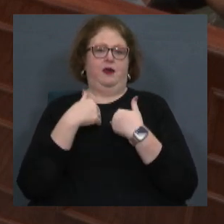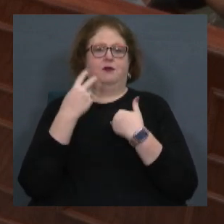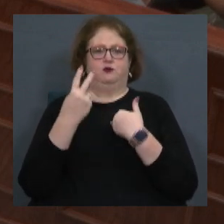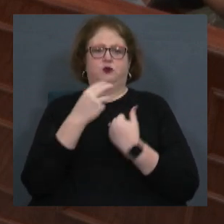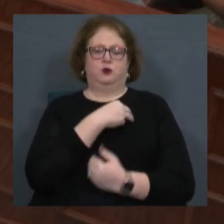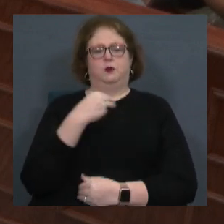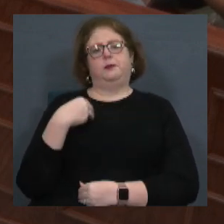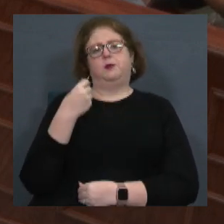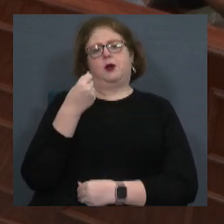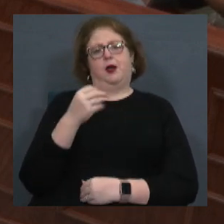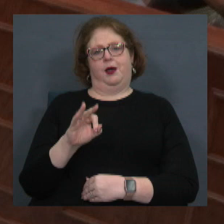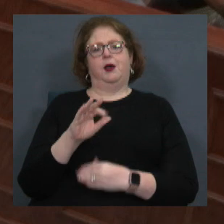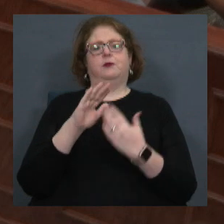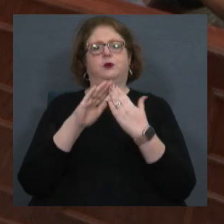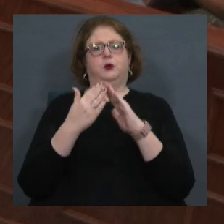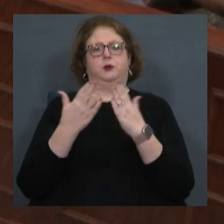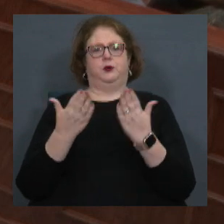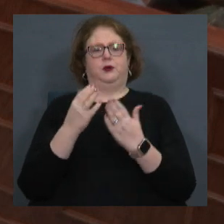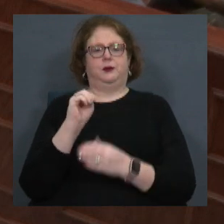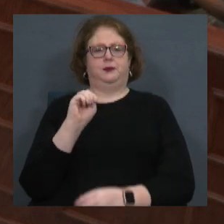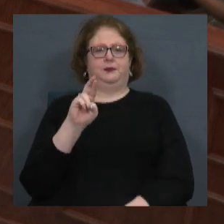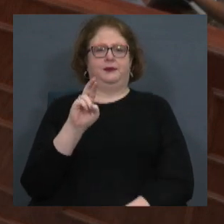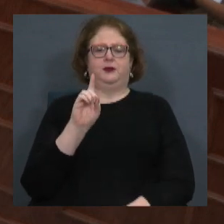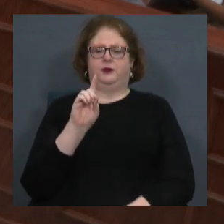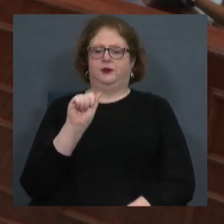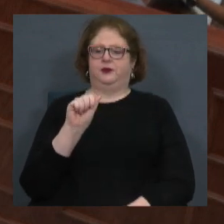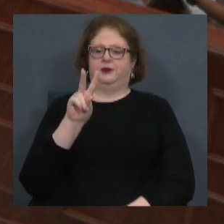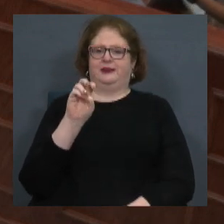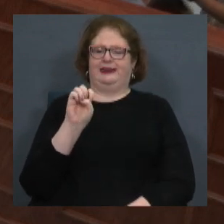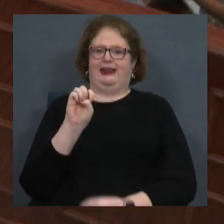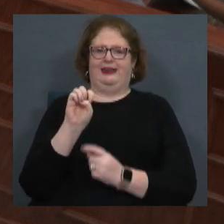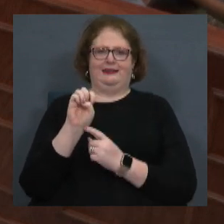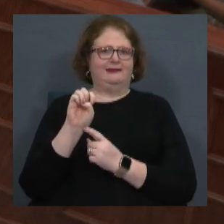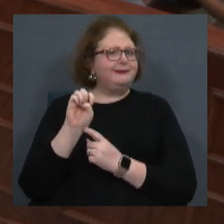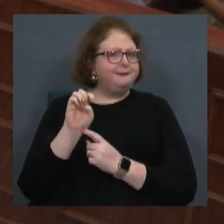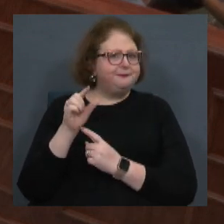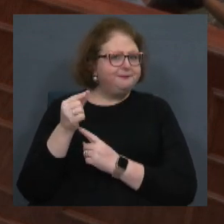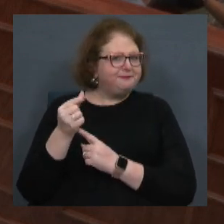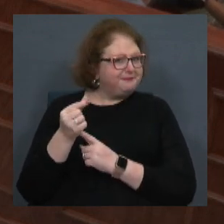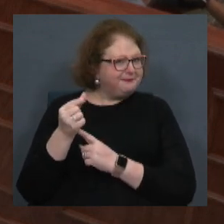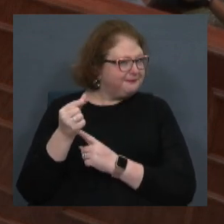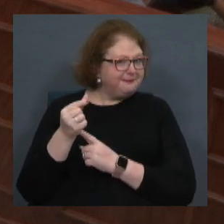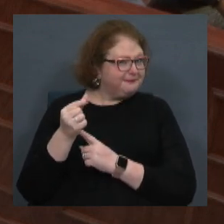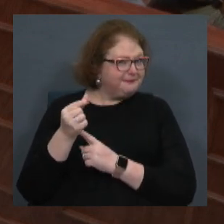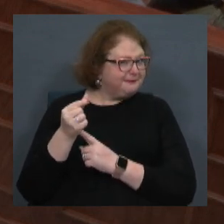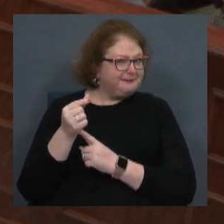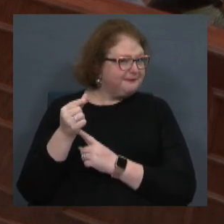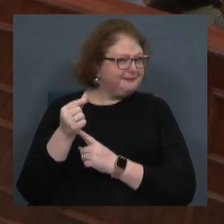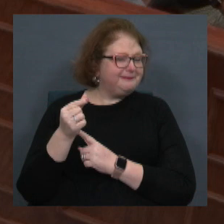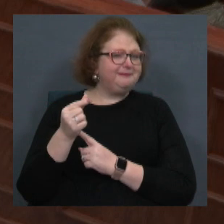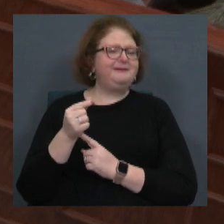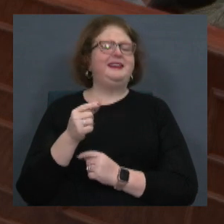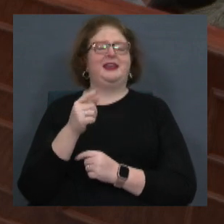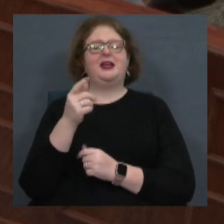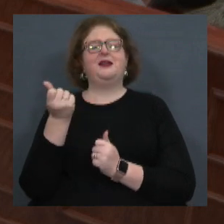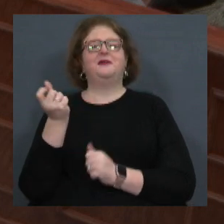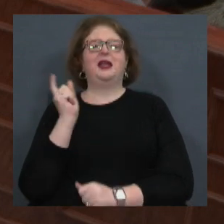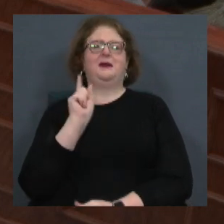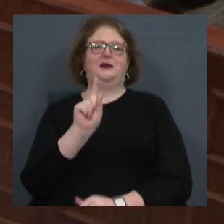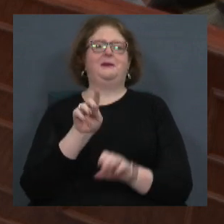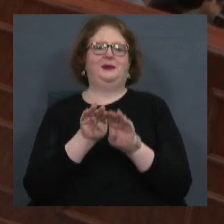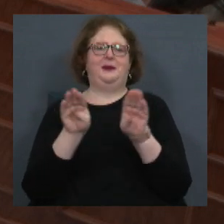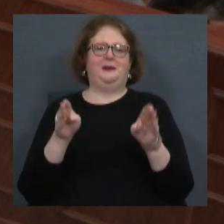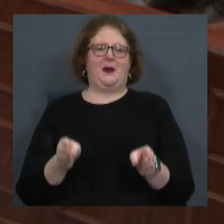Mr. Dave, and I apologize, just Graf. Yes, sir. If you'll approach the podium.